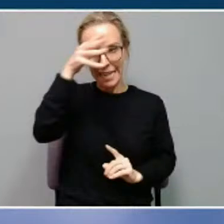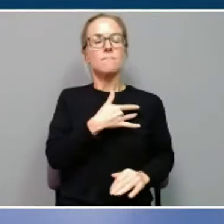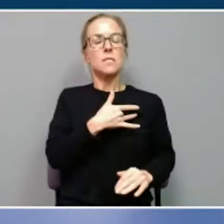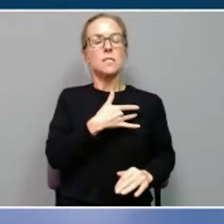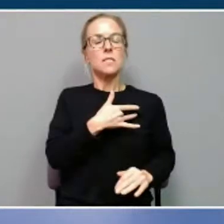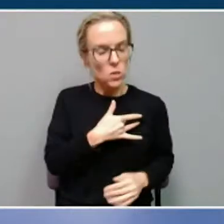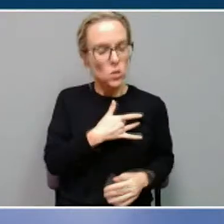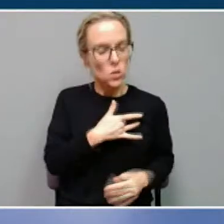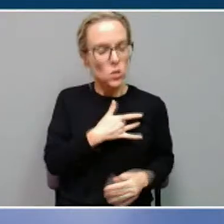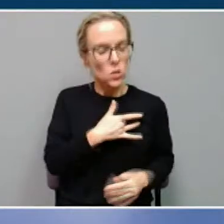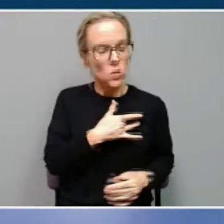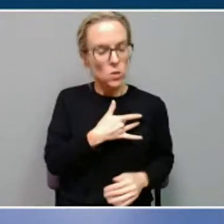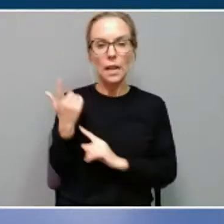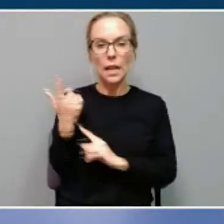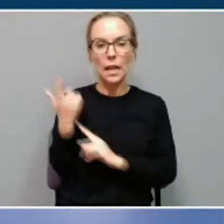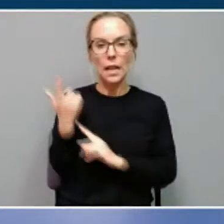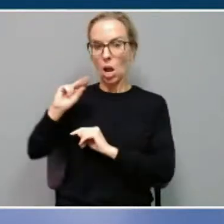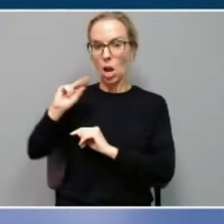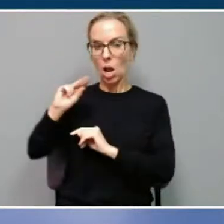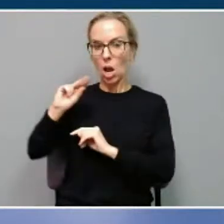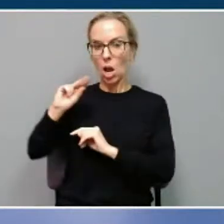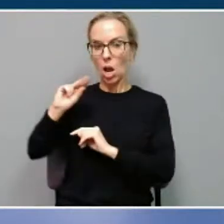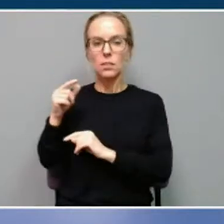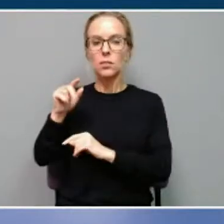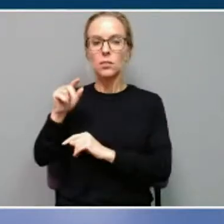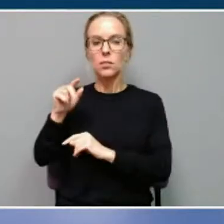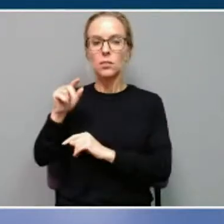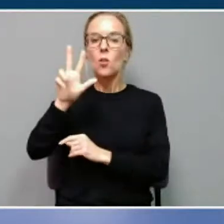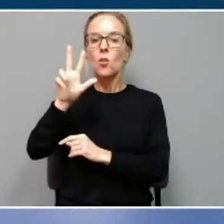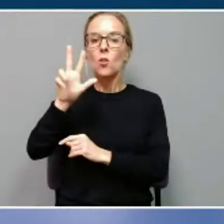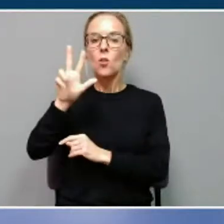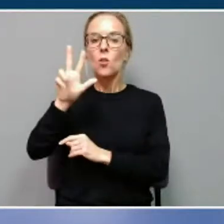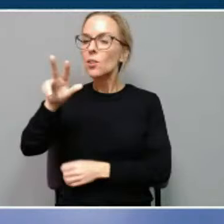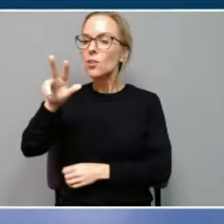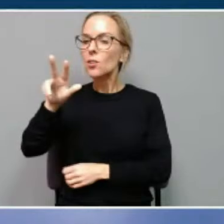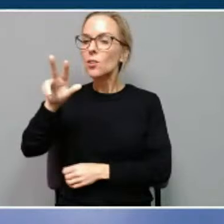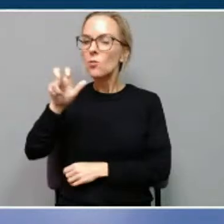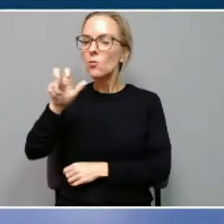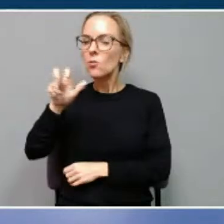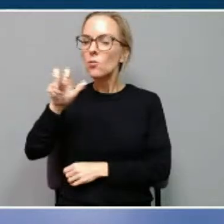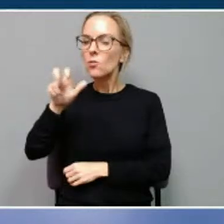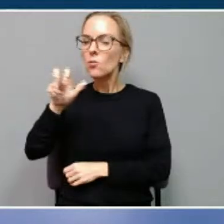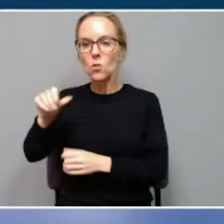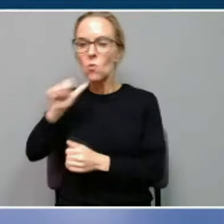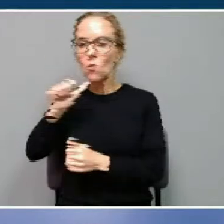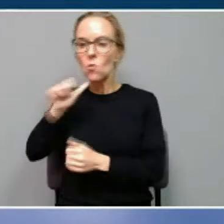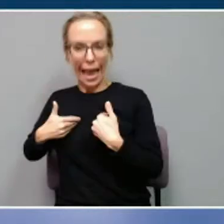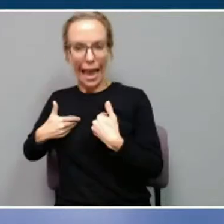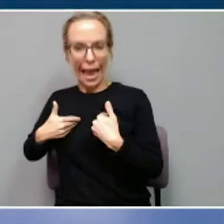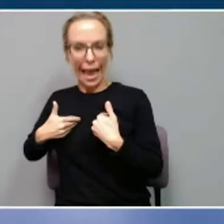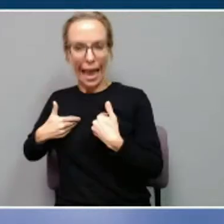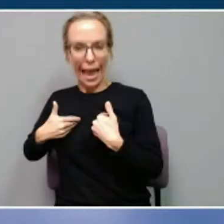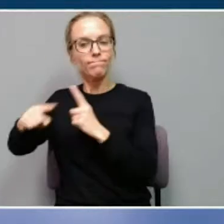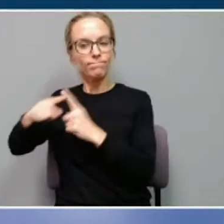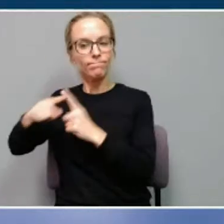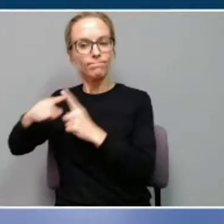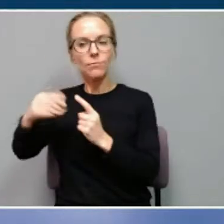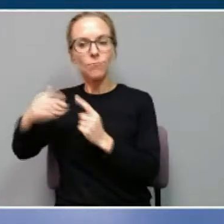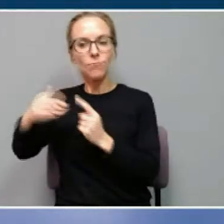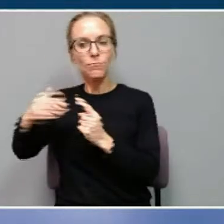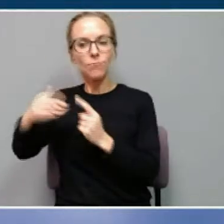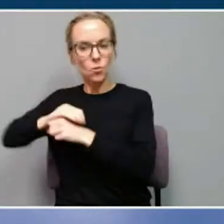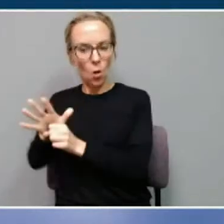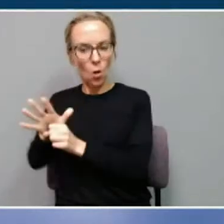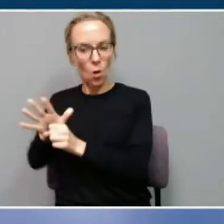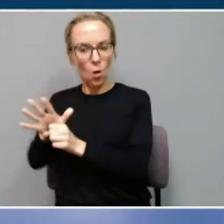last year, we had 2,352 kids test positive, and that was far too many for my liking. This